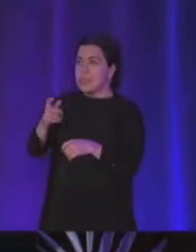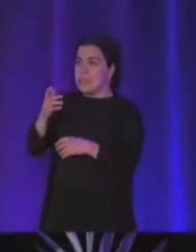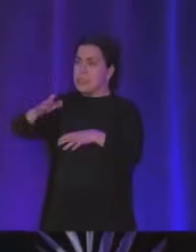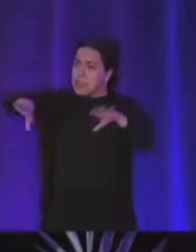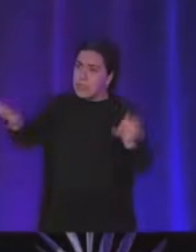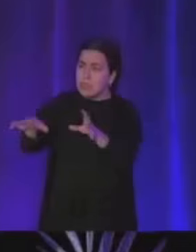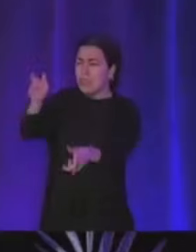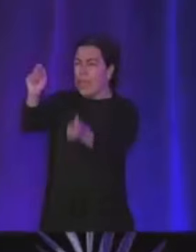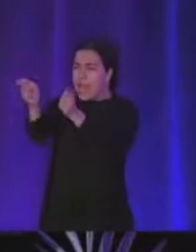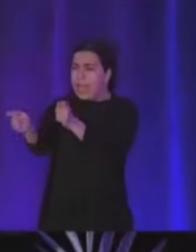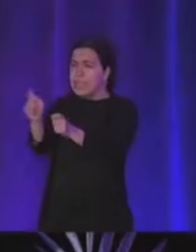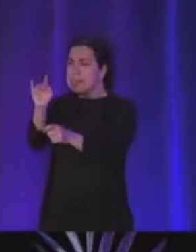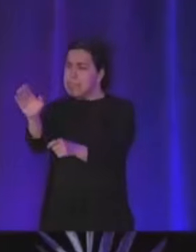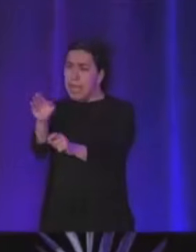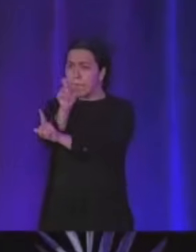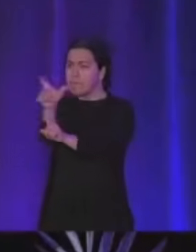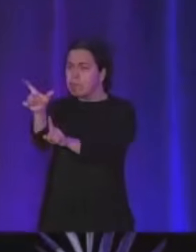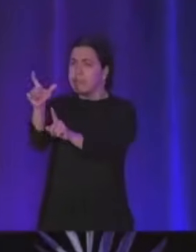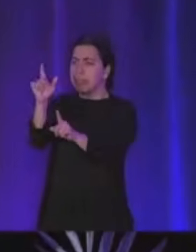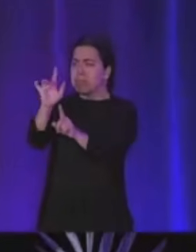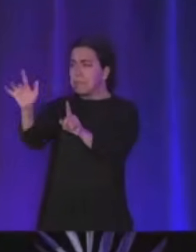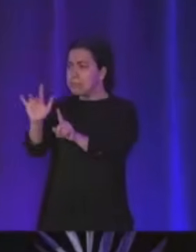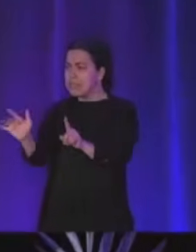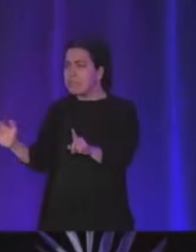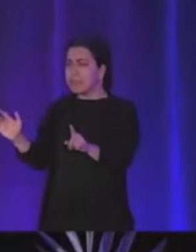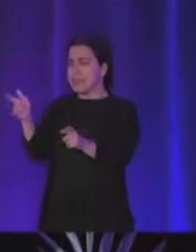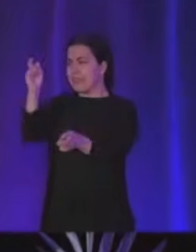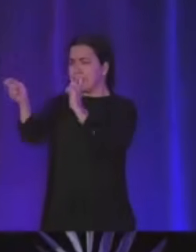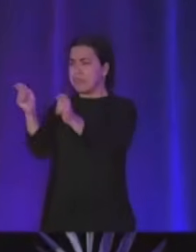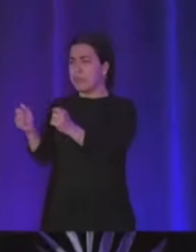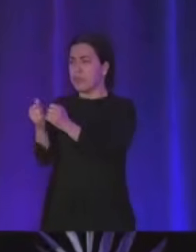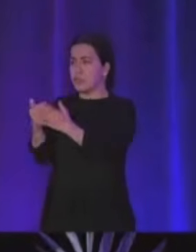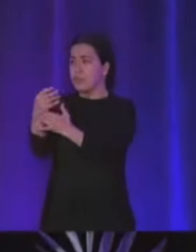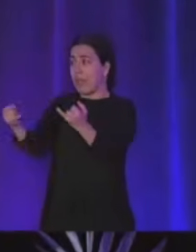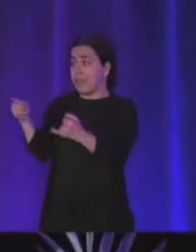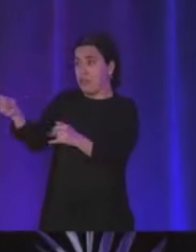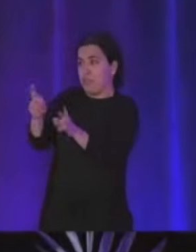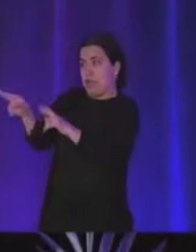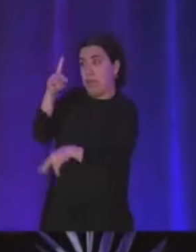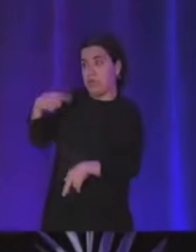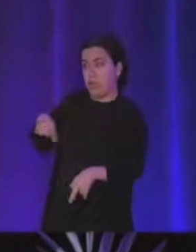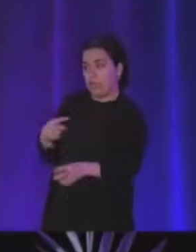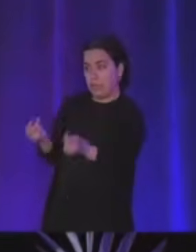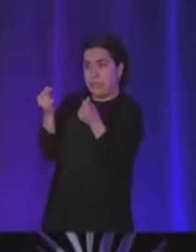or spaces. We don't have to futz around with the new lines. They do it for us quickly.